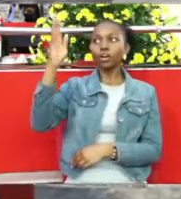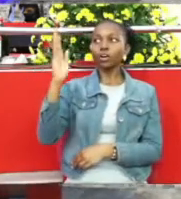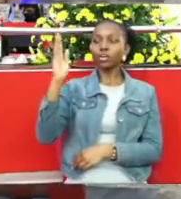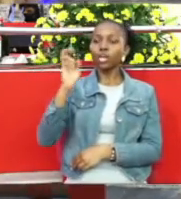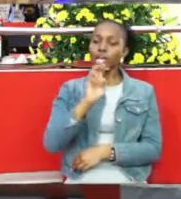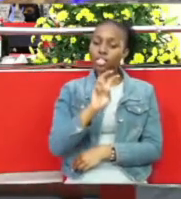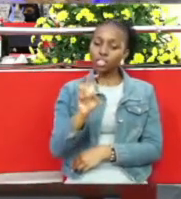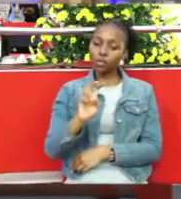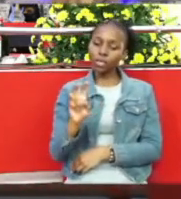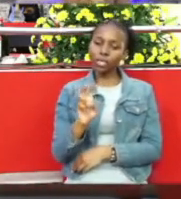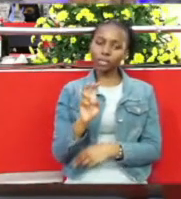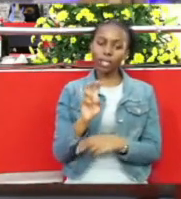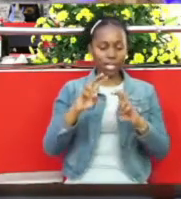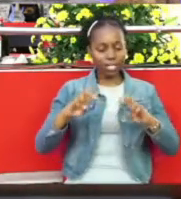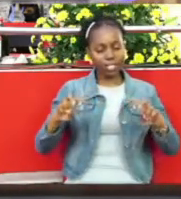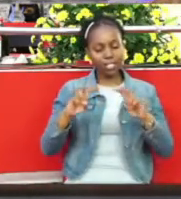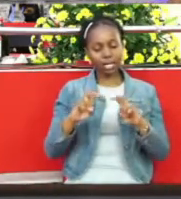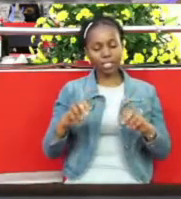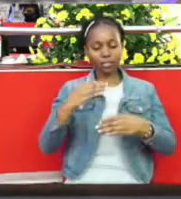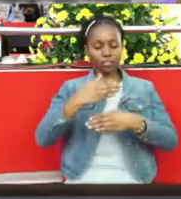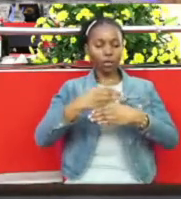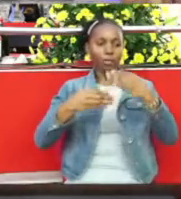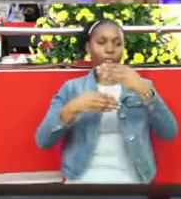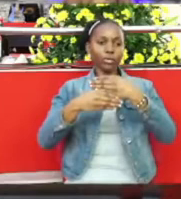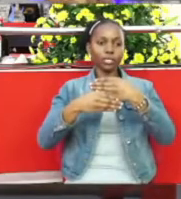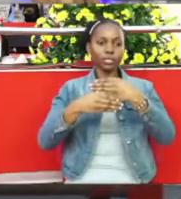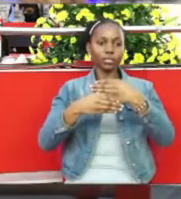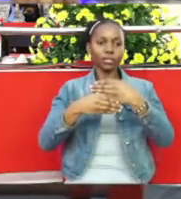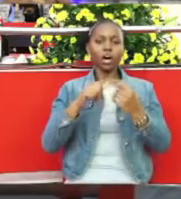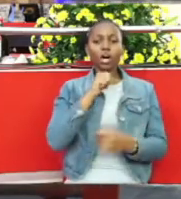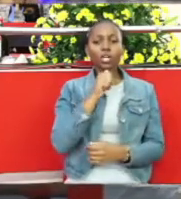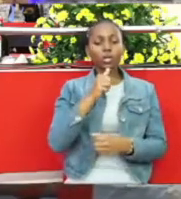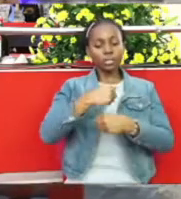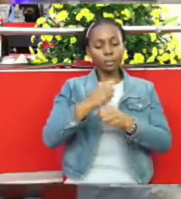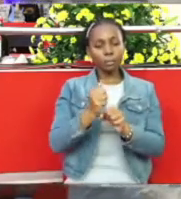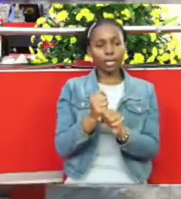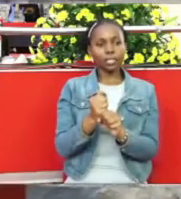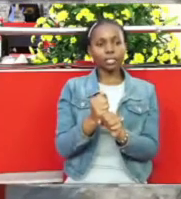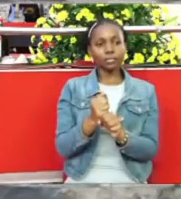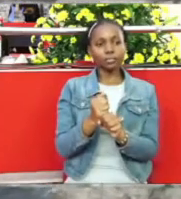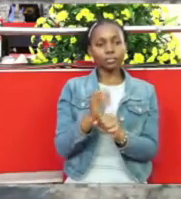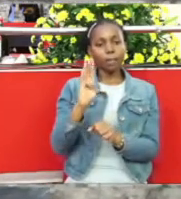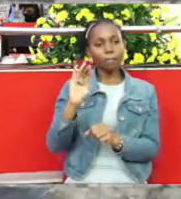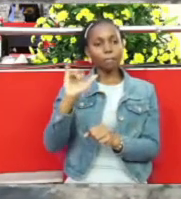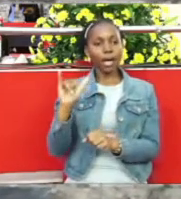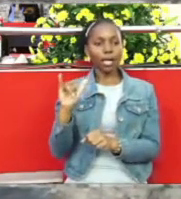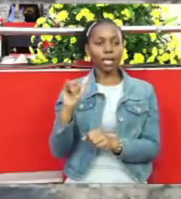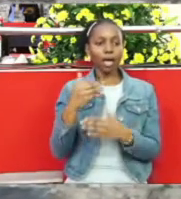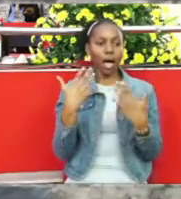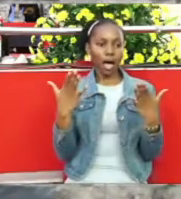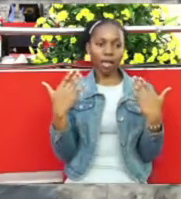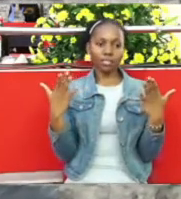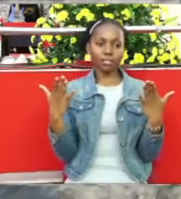looking for a temple that is not made by human hands. Anatafuta hekalu ambayo haijaumbwa ama haijatengenezwa na mikono